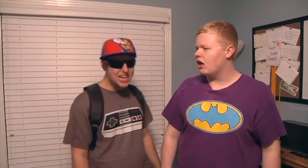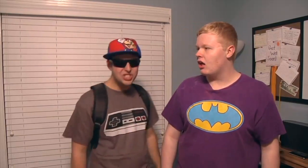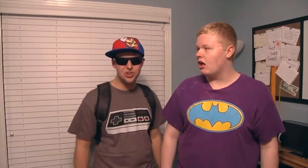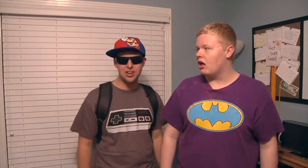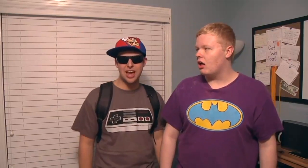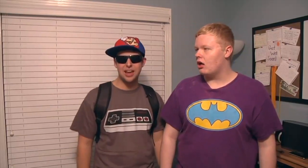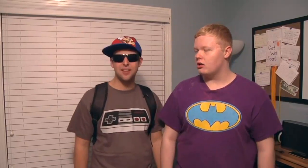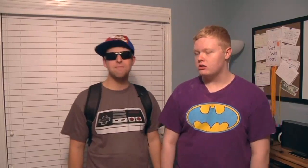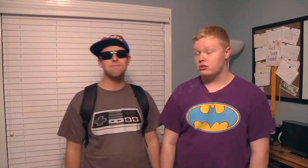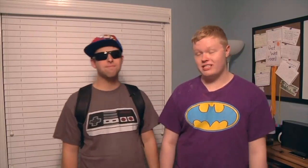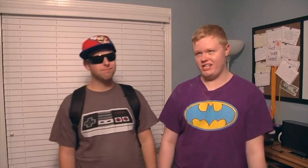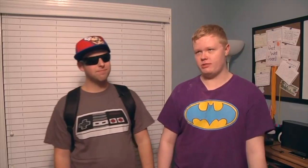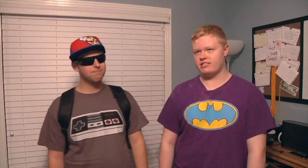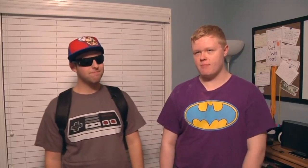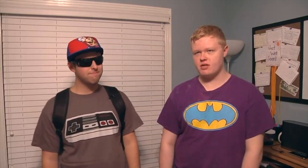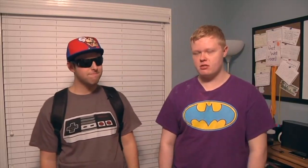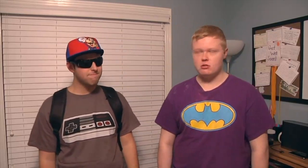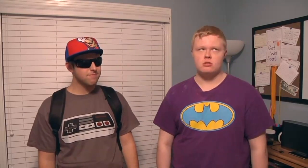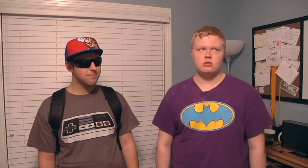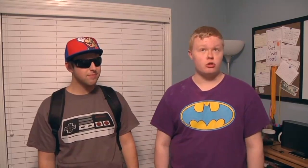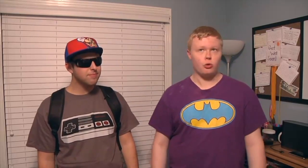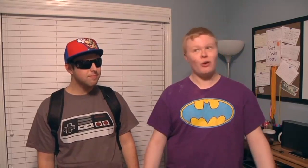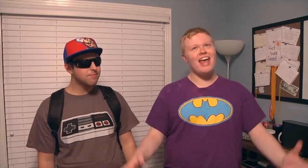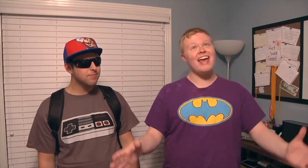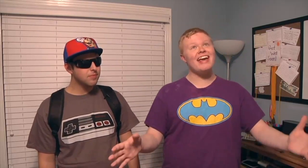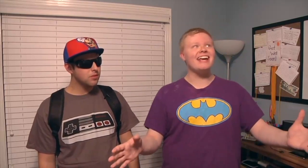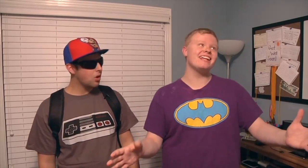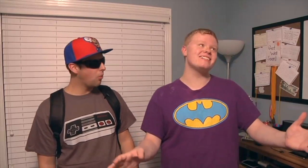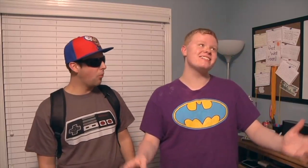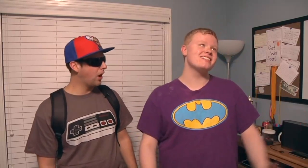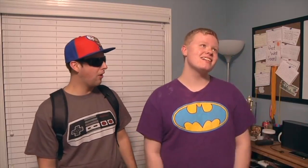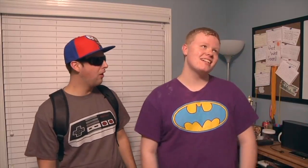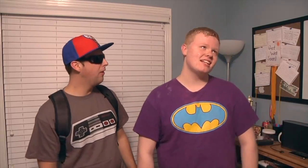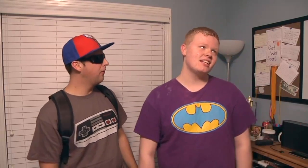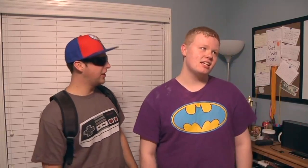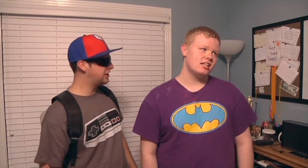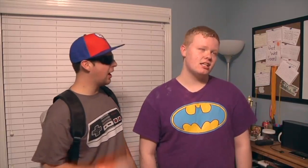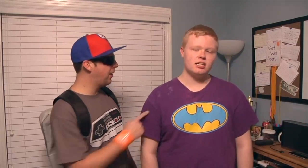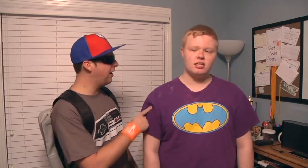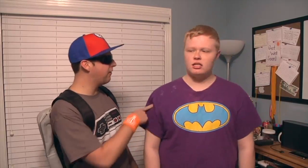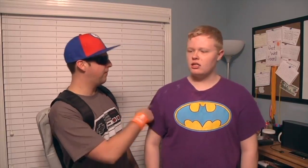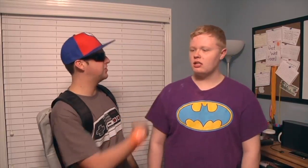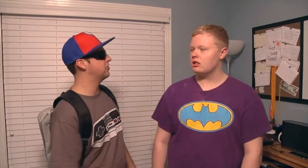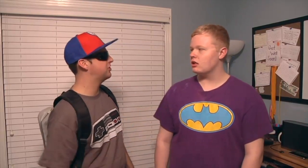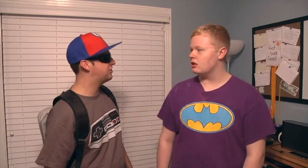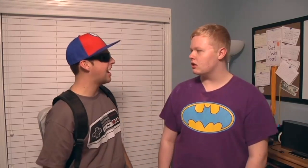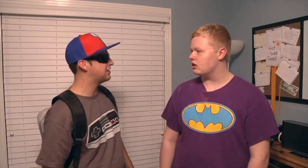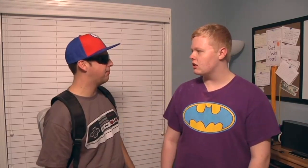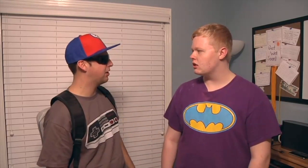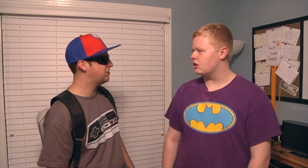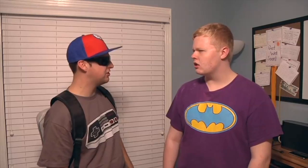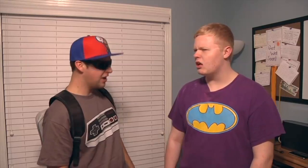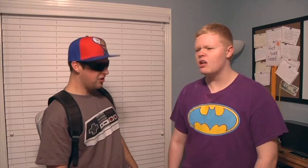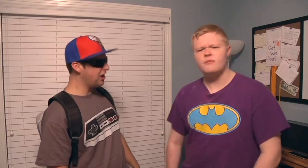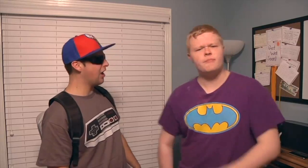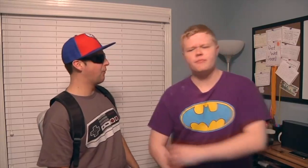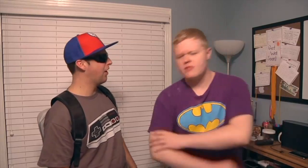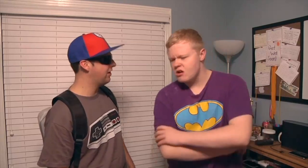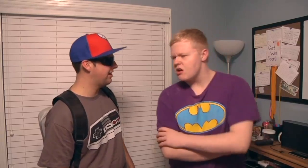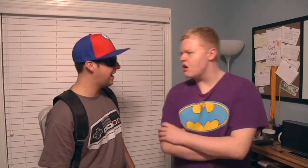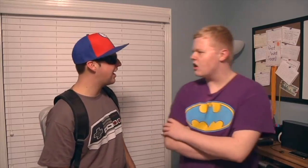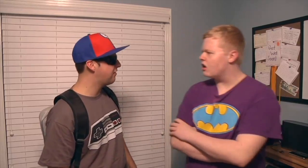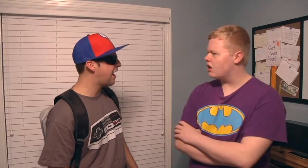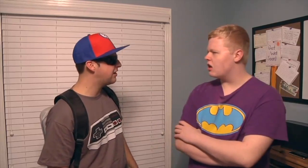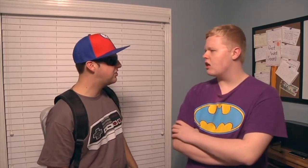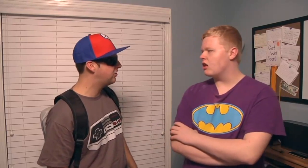something to teach you today. Teach me something? Great. Well, listen up here, Mr. Sassy Britches. You got a